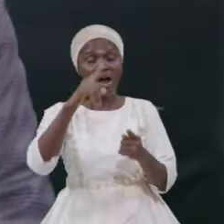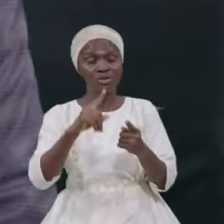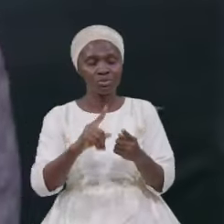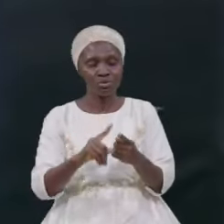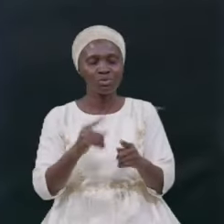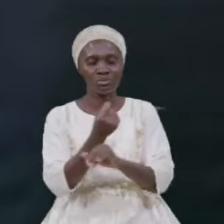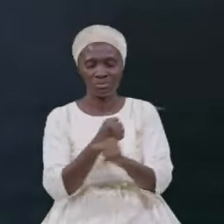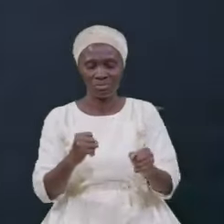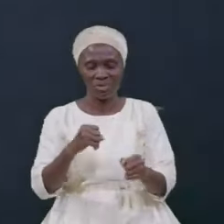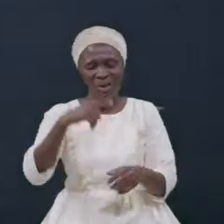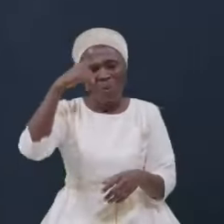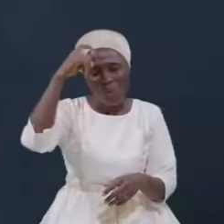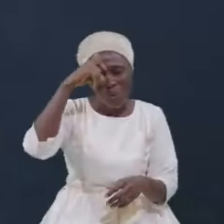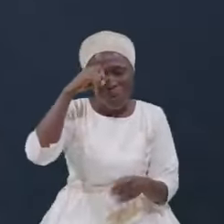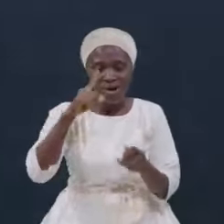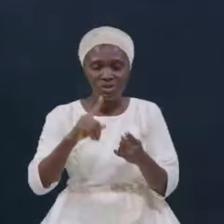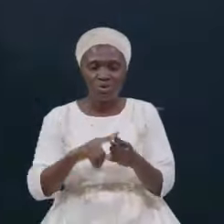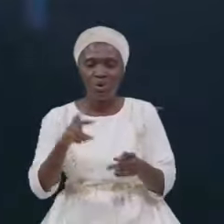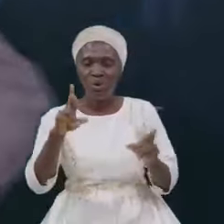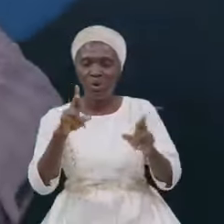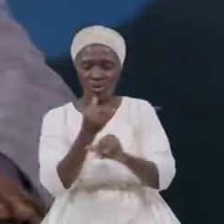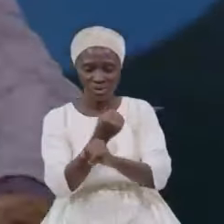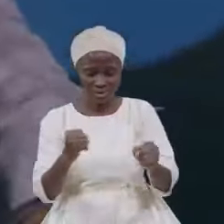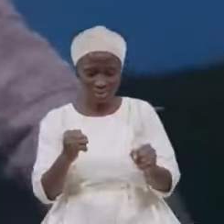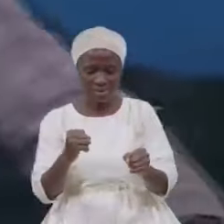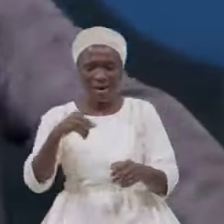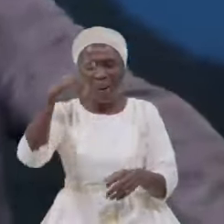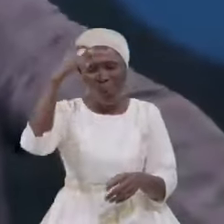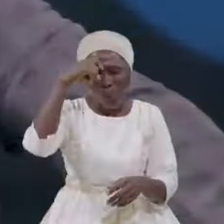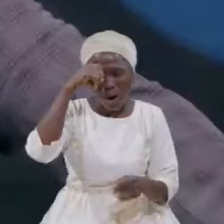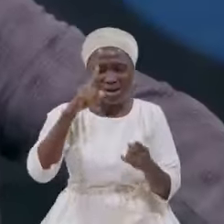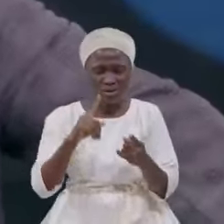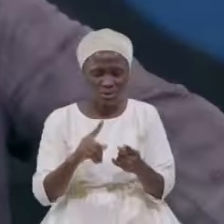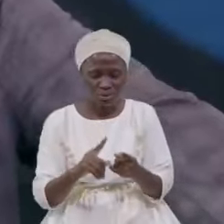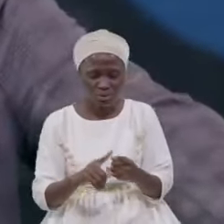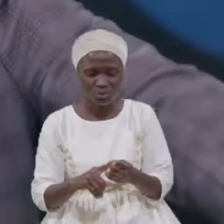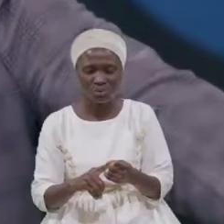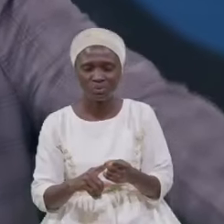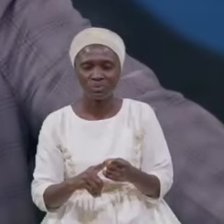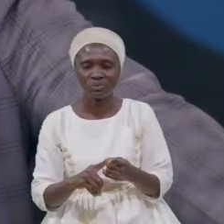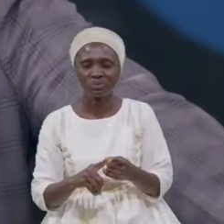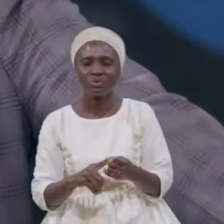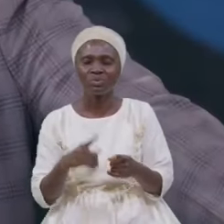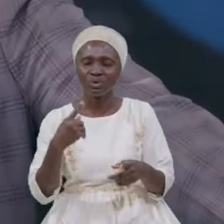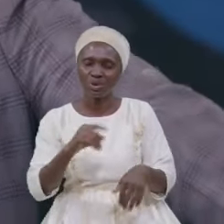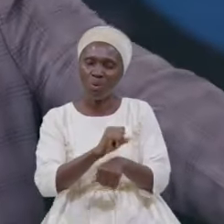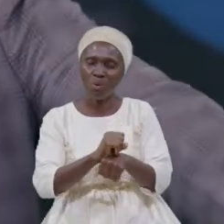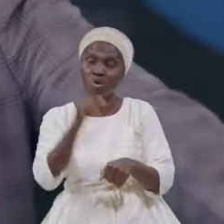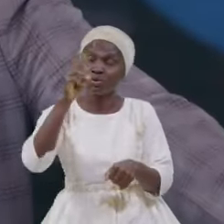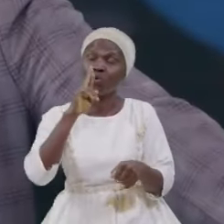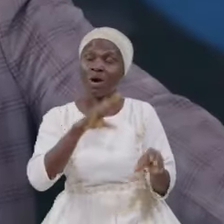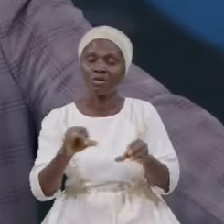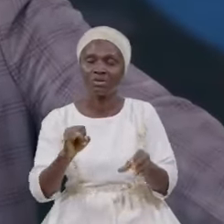redemption, wise unto what you're doing and what you want to do, and what